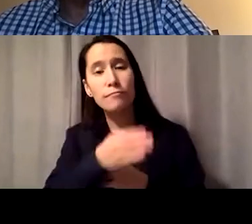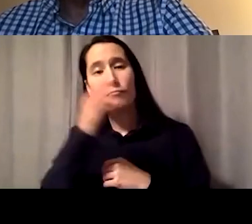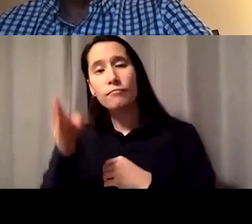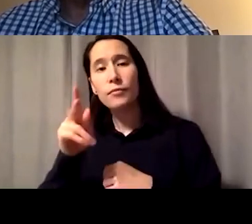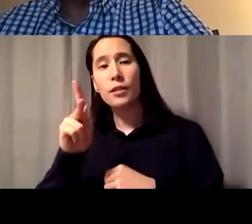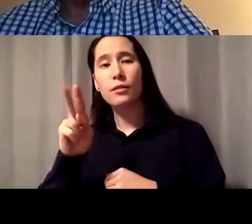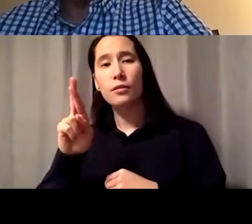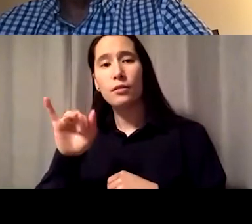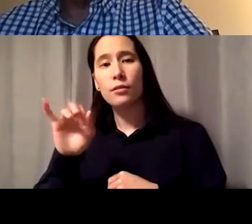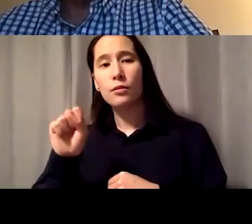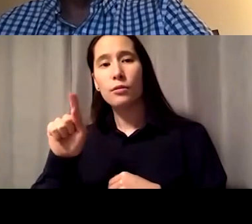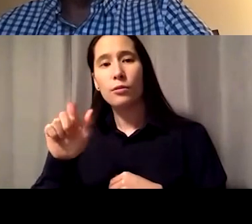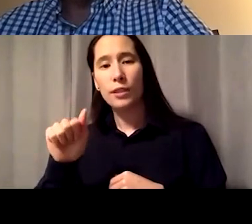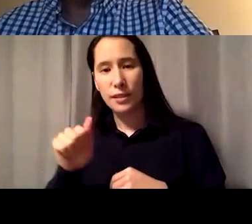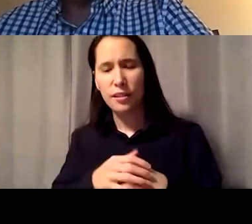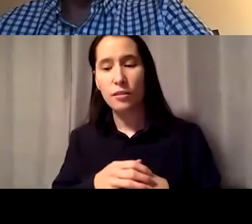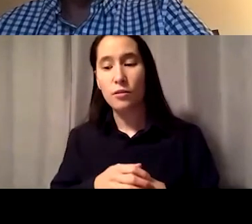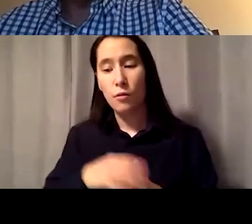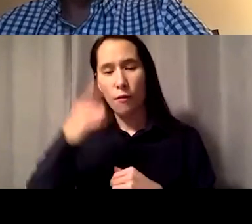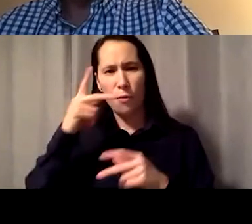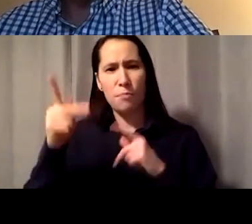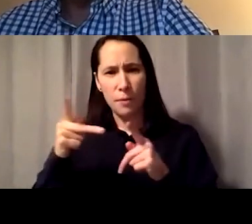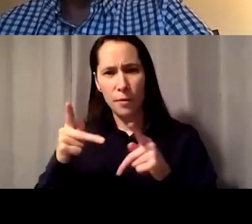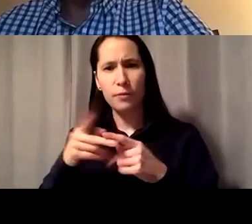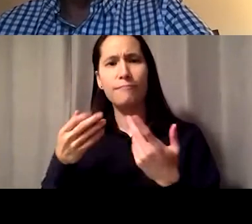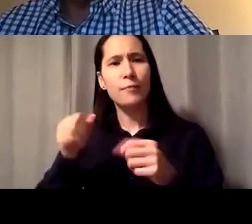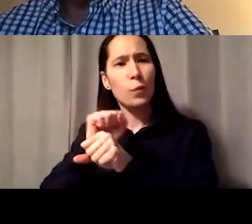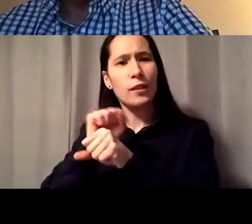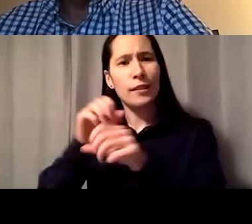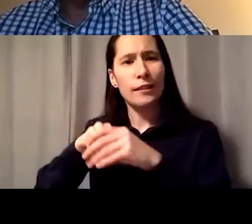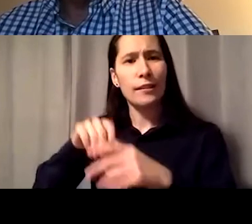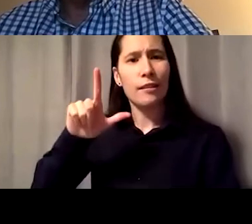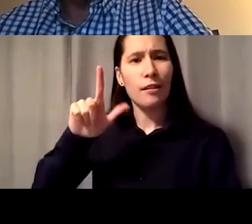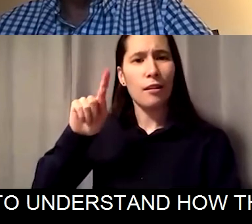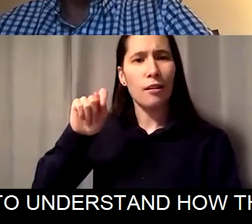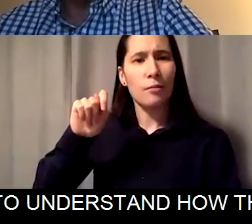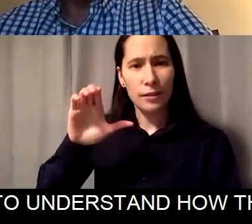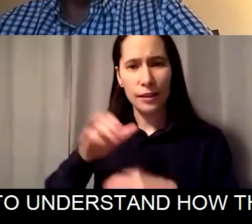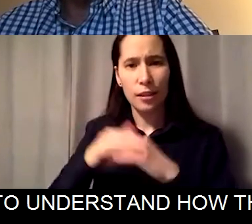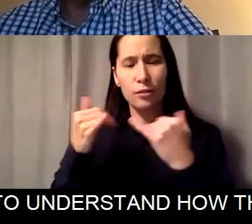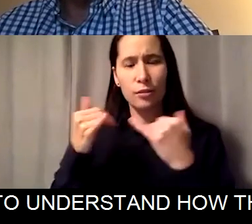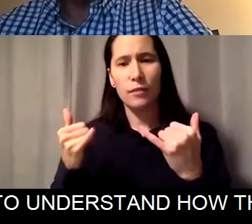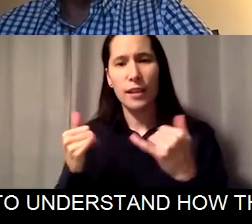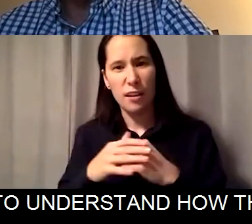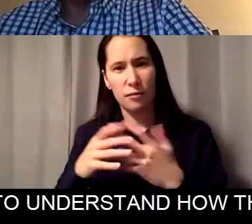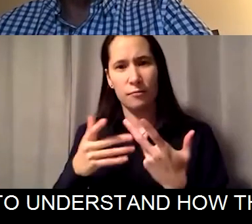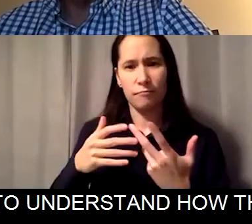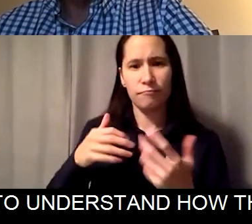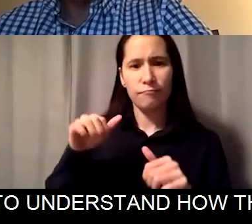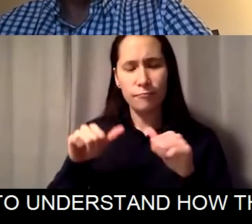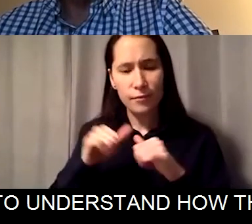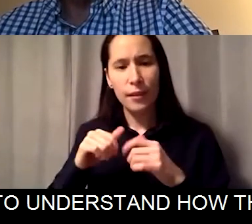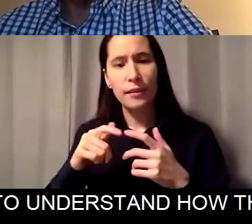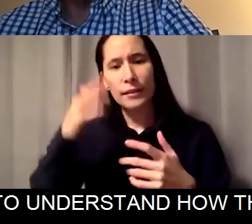For people dealing with long-term care right now, it can be confusing to understand how the rights of caregivers and